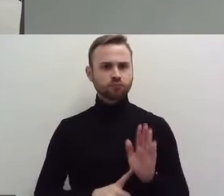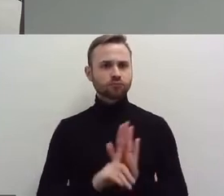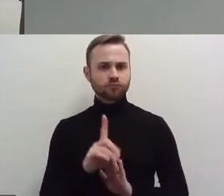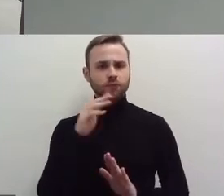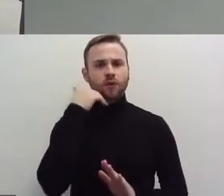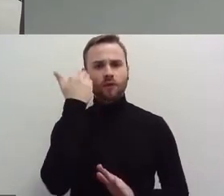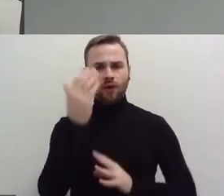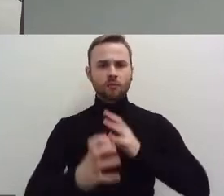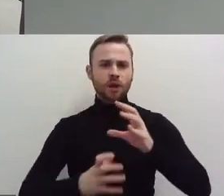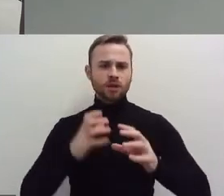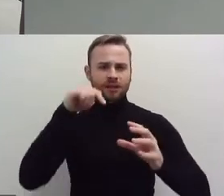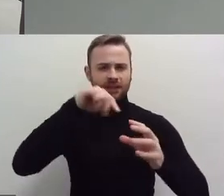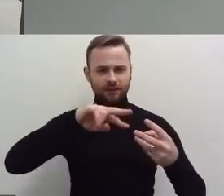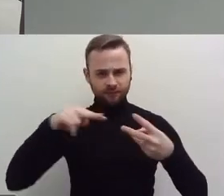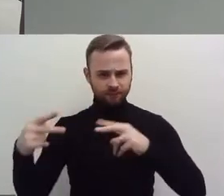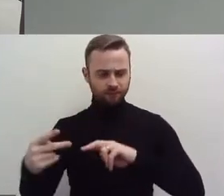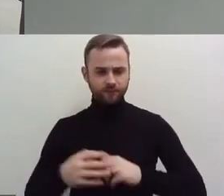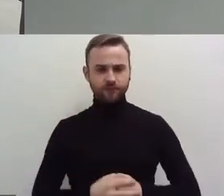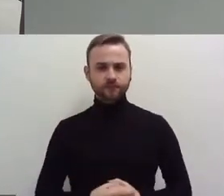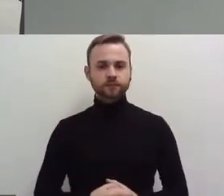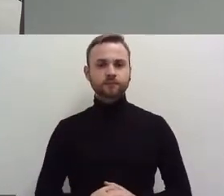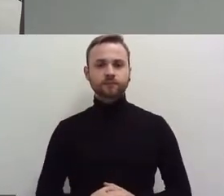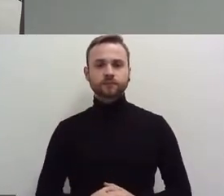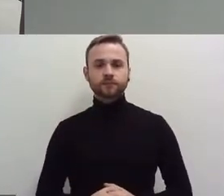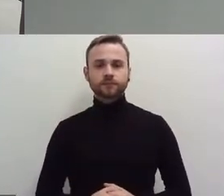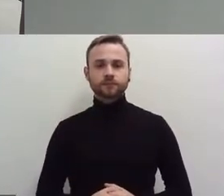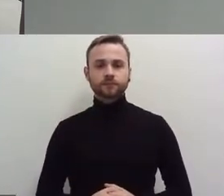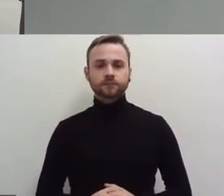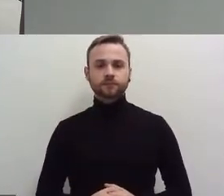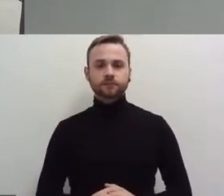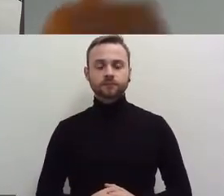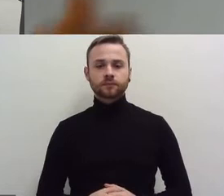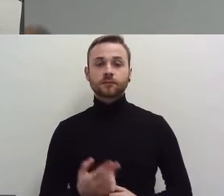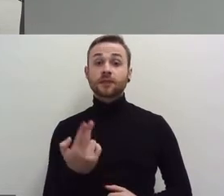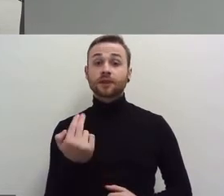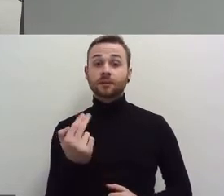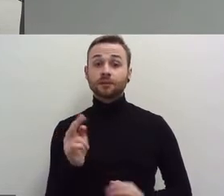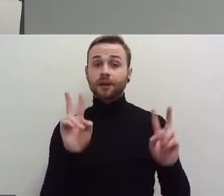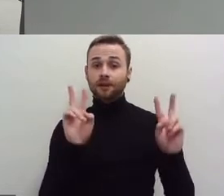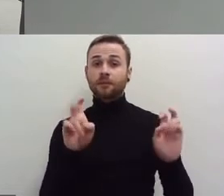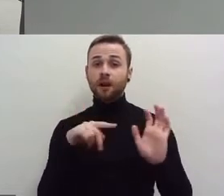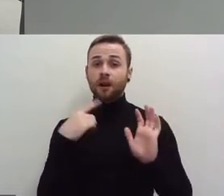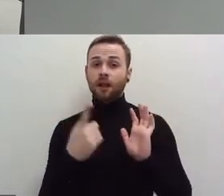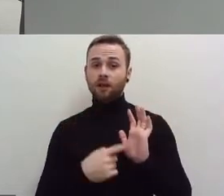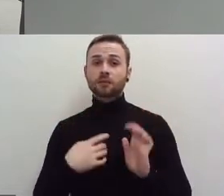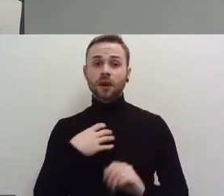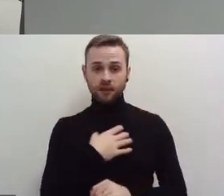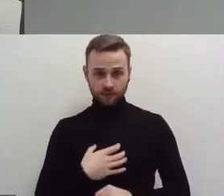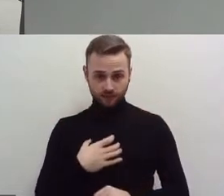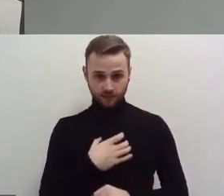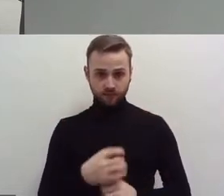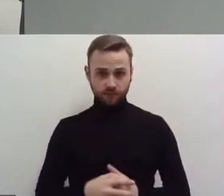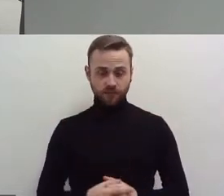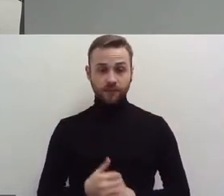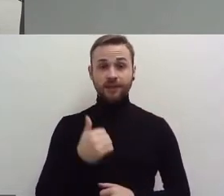Thank you for this very relevant question. And it is true, I have Vilnius on my back here on my right, and I have Barcelona on my left.